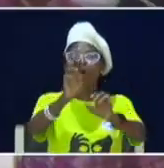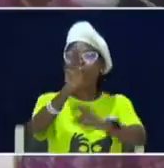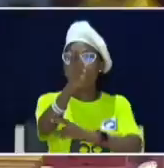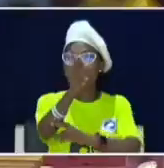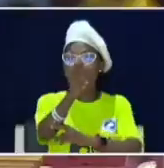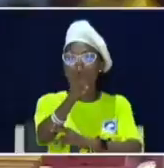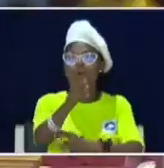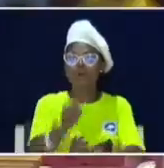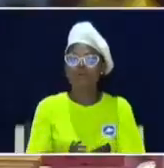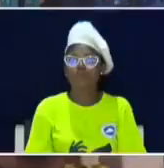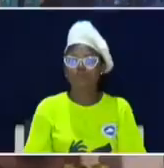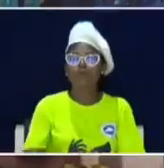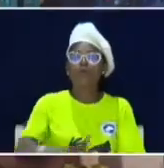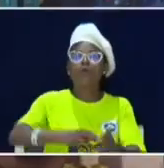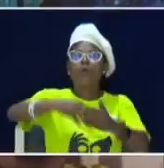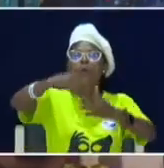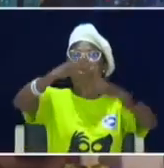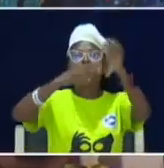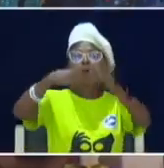Say, mount up.